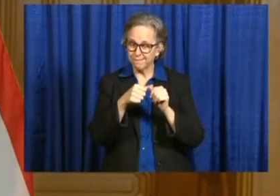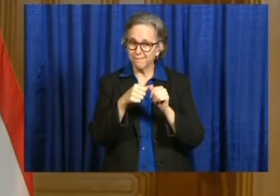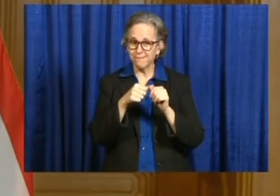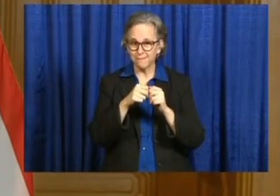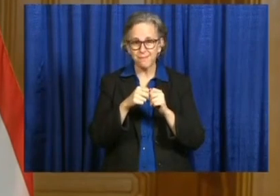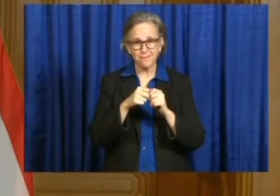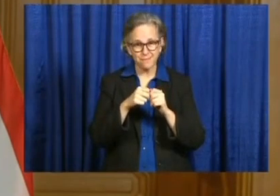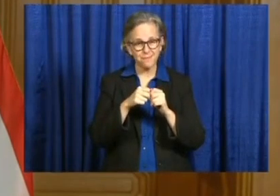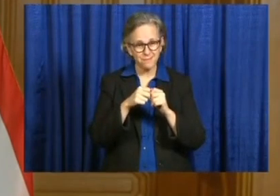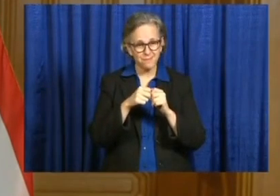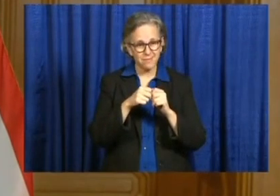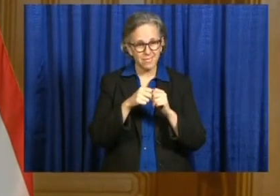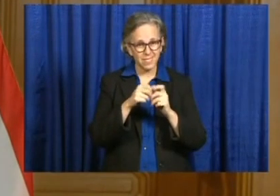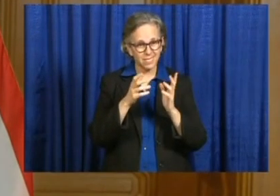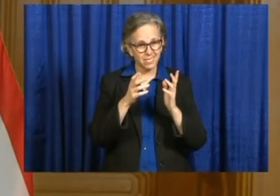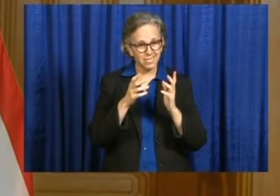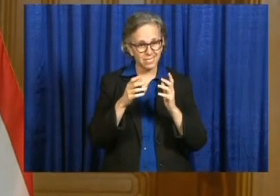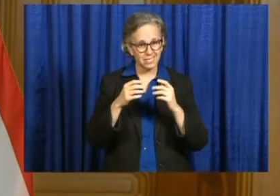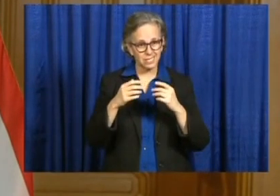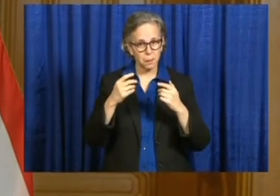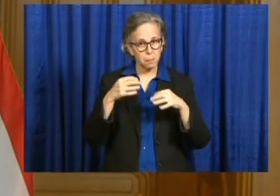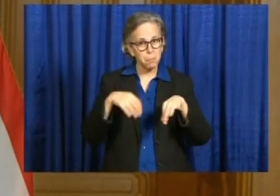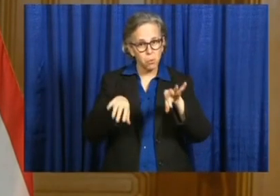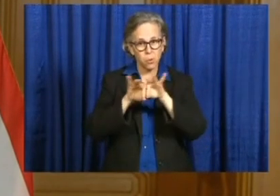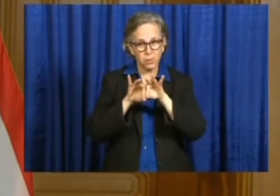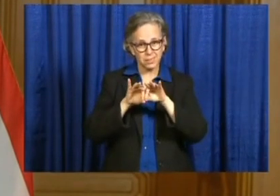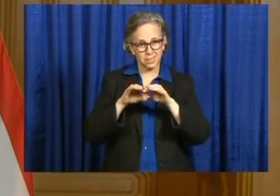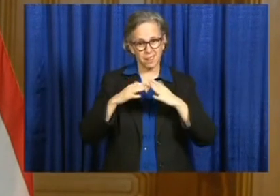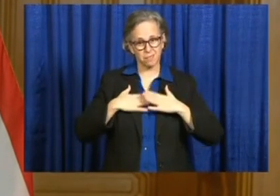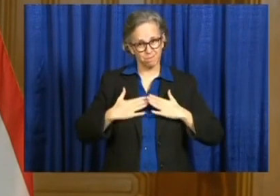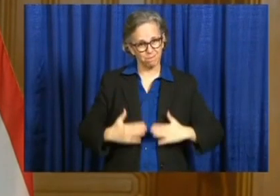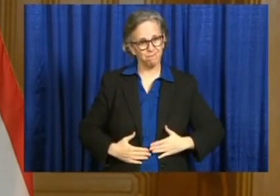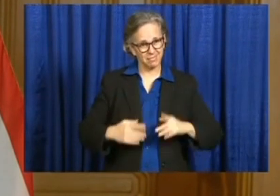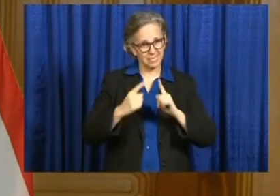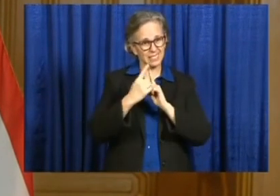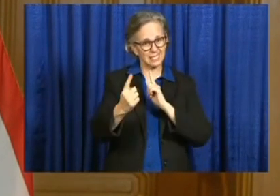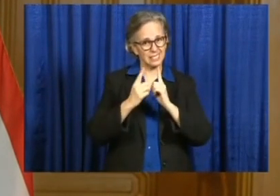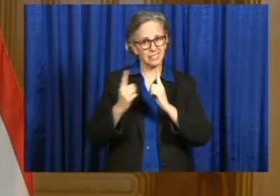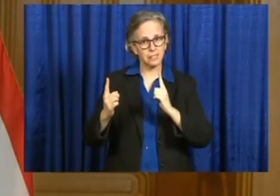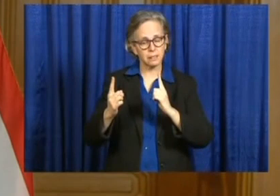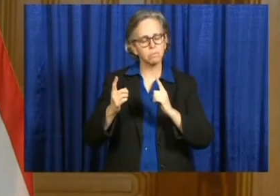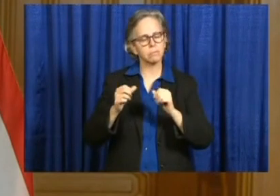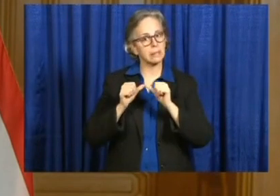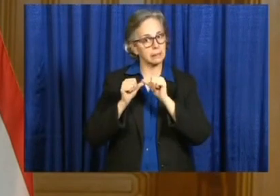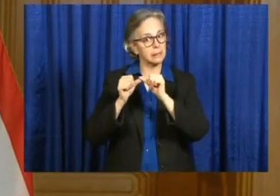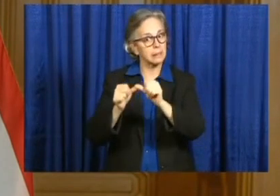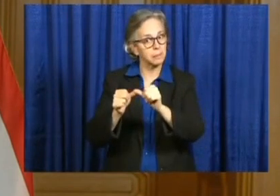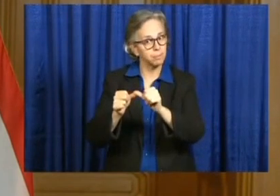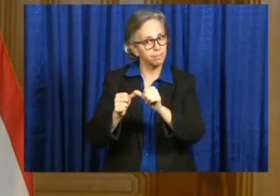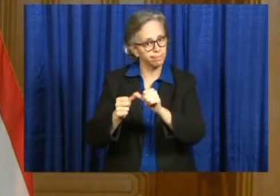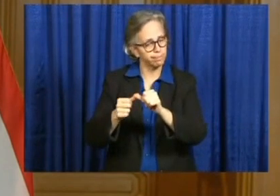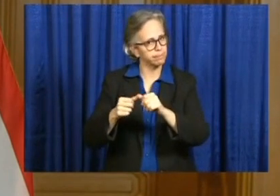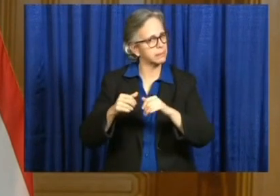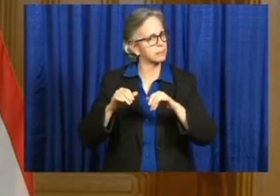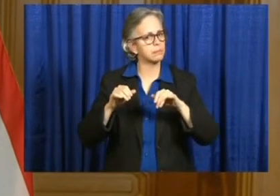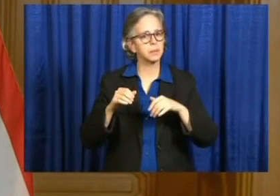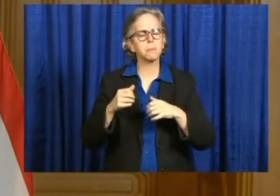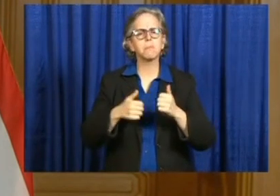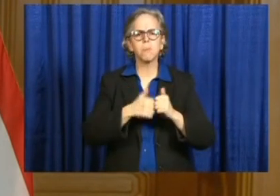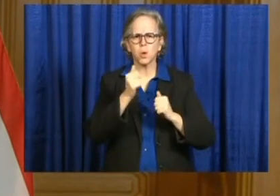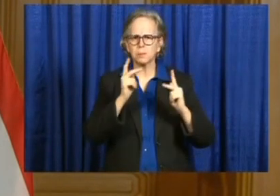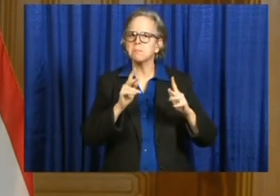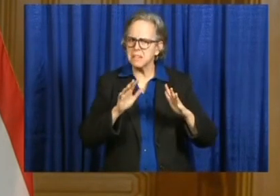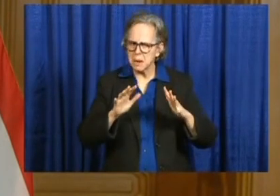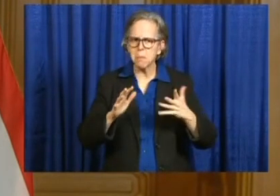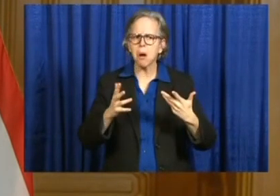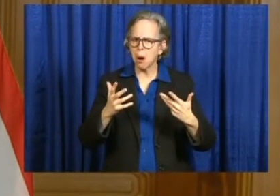in regard to the physical distancing, we got to keep this up. Everyone's doing great, or most people are doing great across Ohio, so